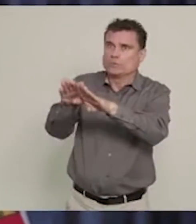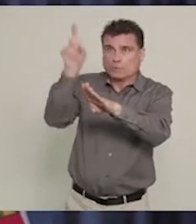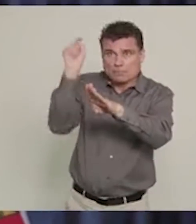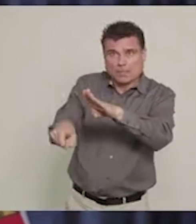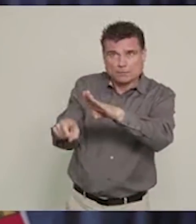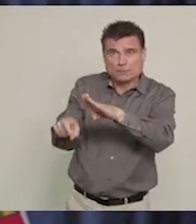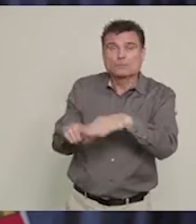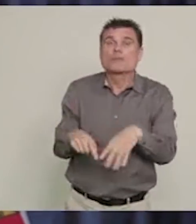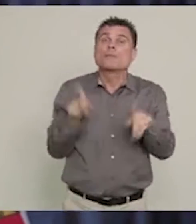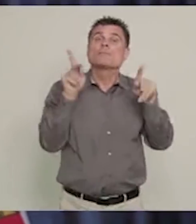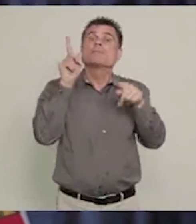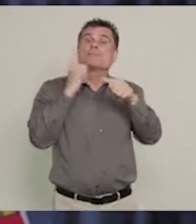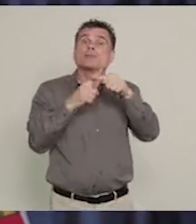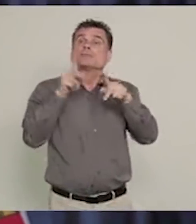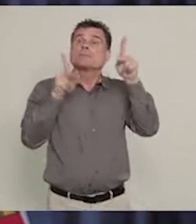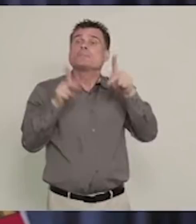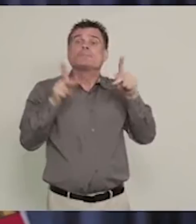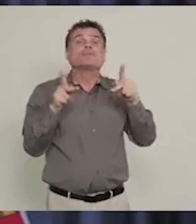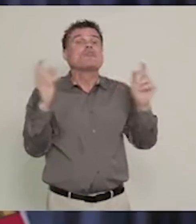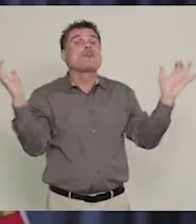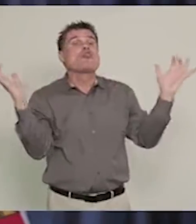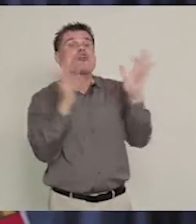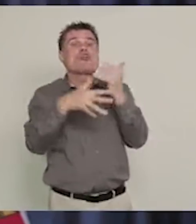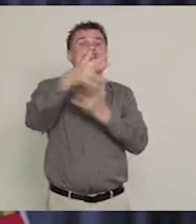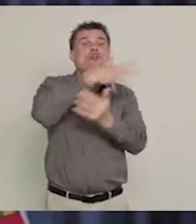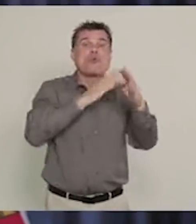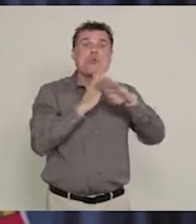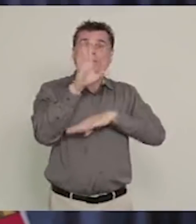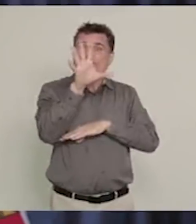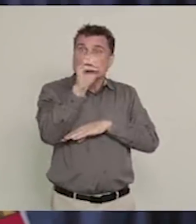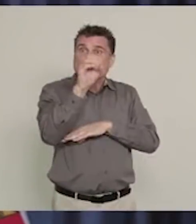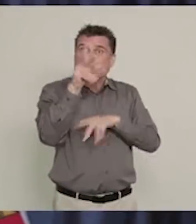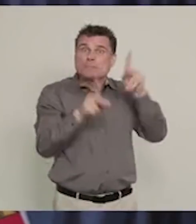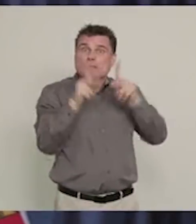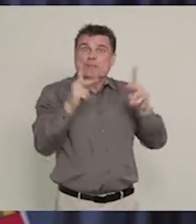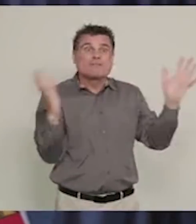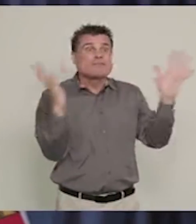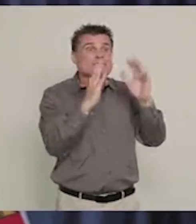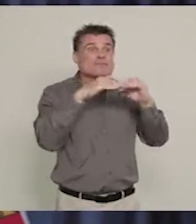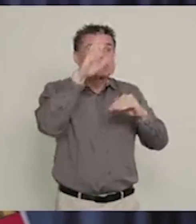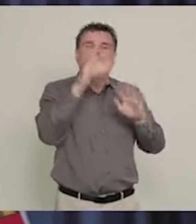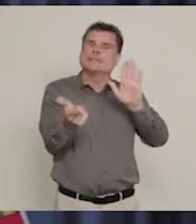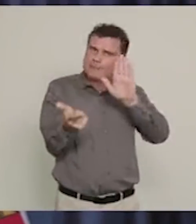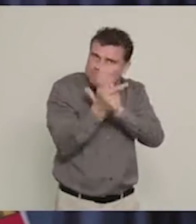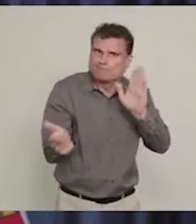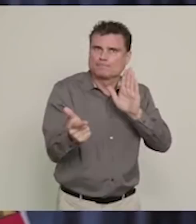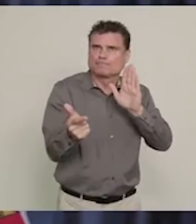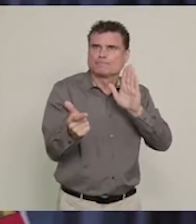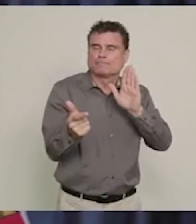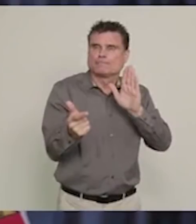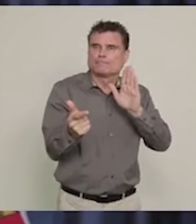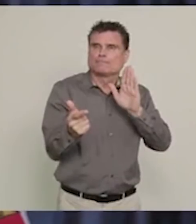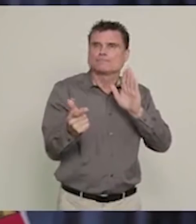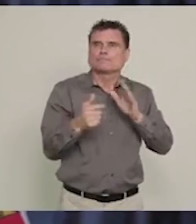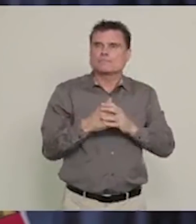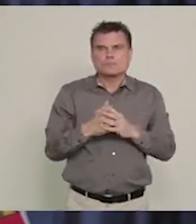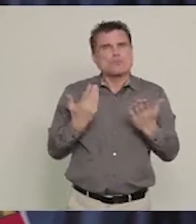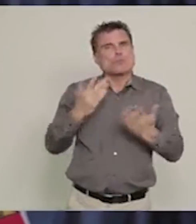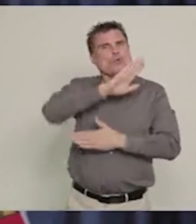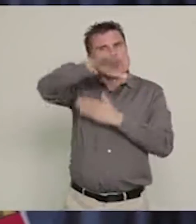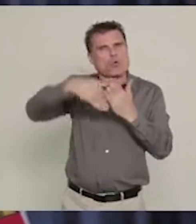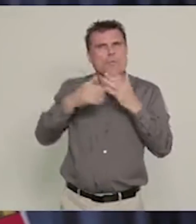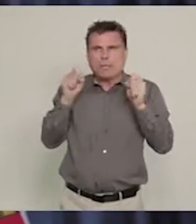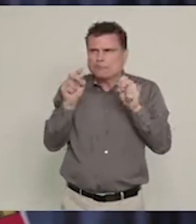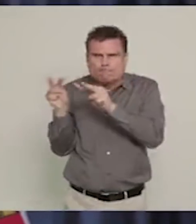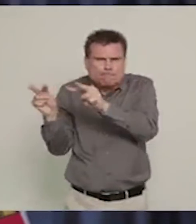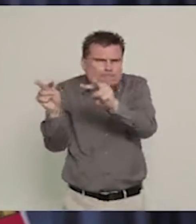our frontline workers working to fight COVID-19 and keep people safe. And I also acknowledge the steps many communities have